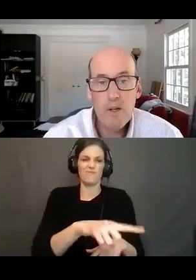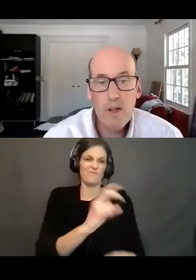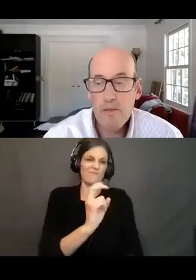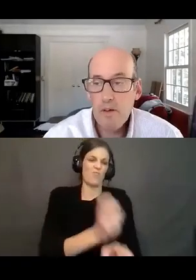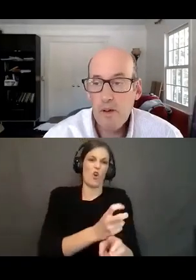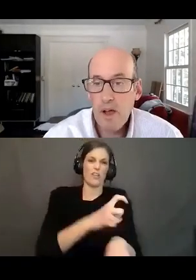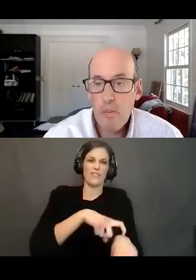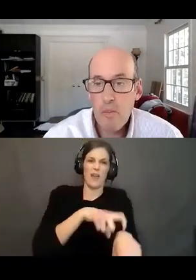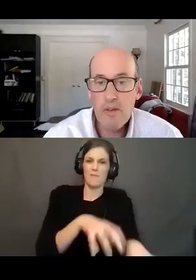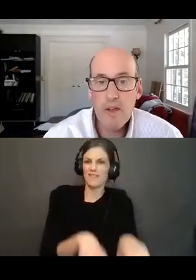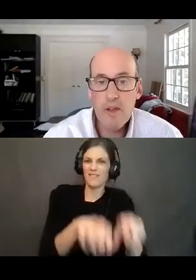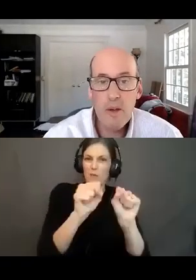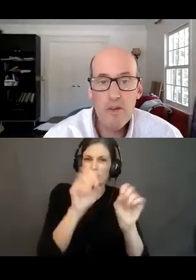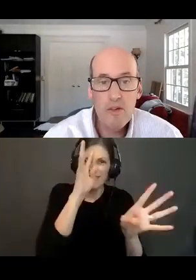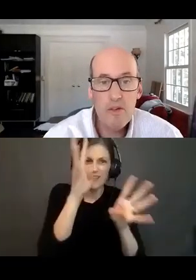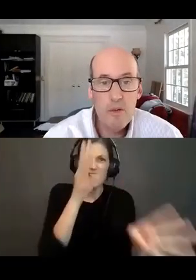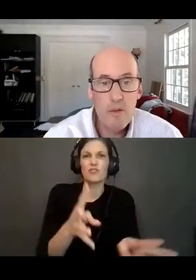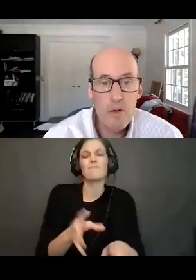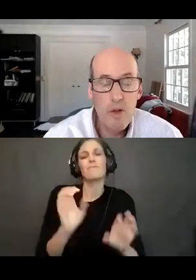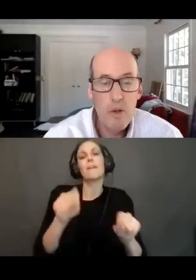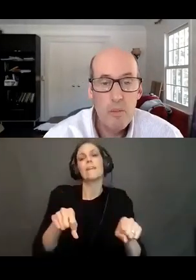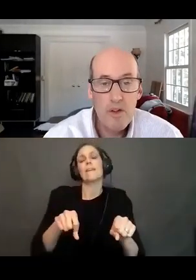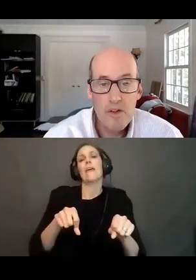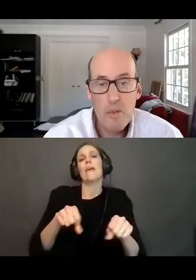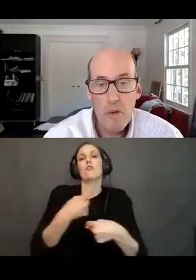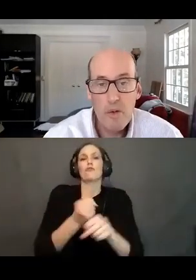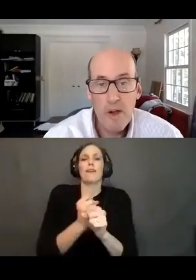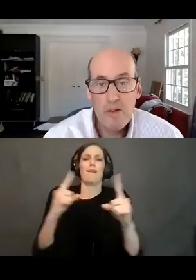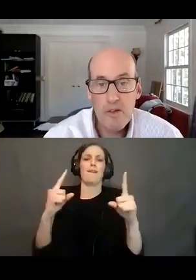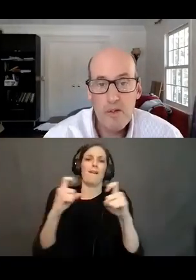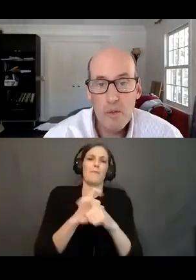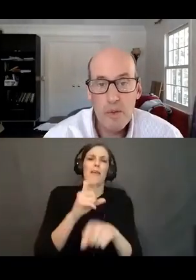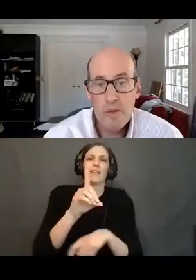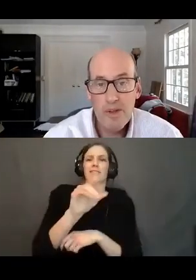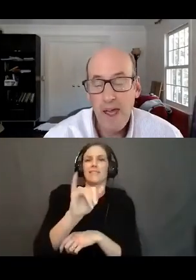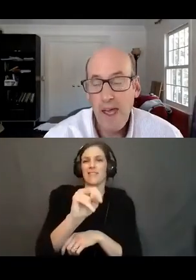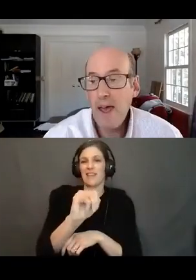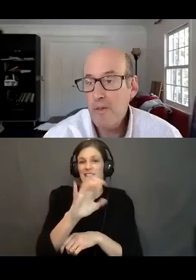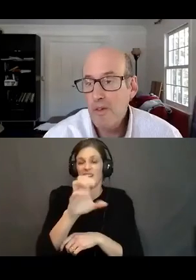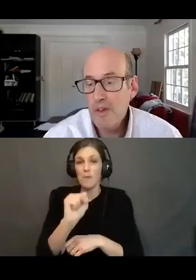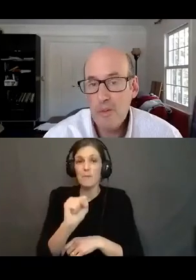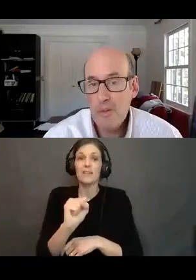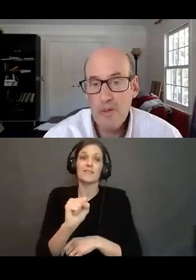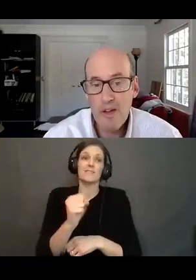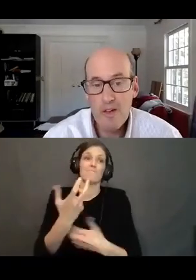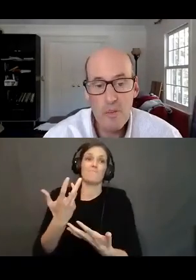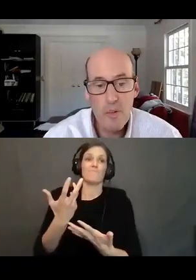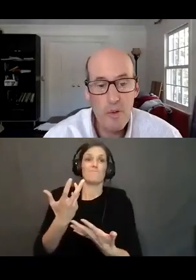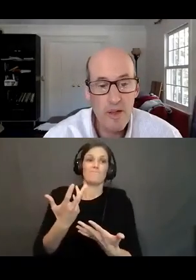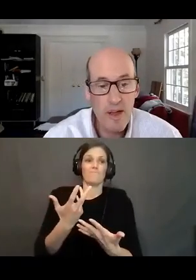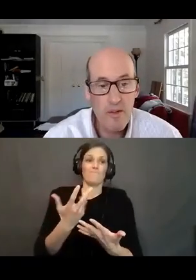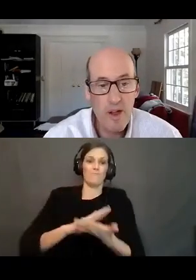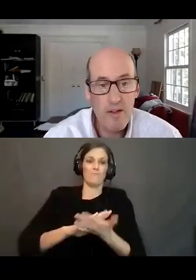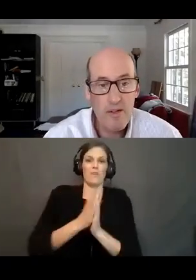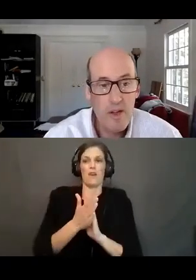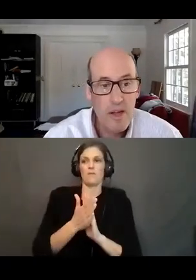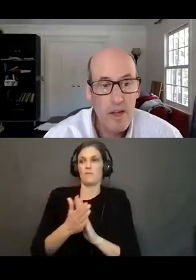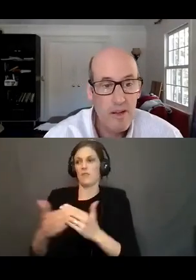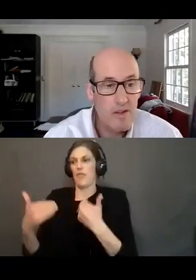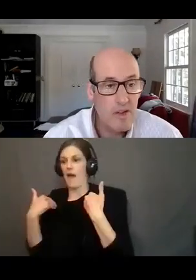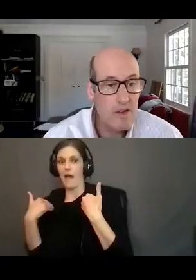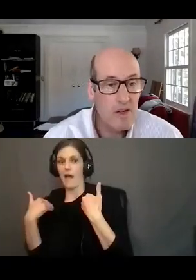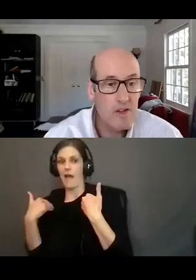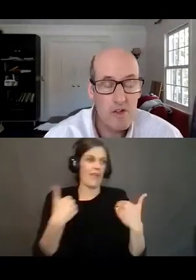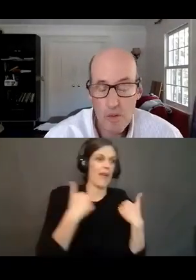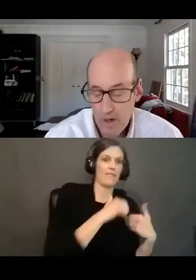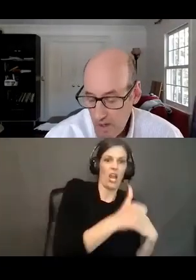can create some very complex dynamics in the school, potentially polarizing the school between the haves in terms of knowledge support and the have-nots. In